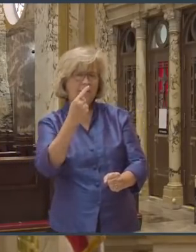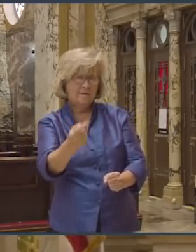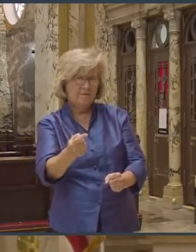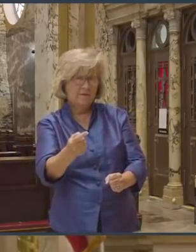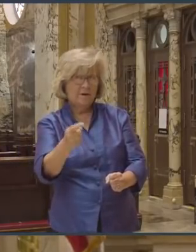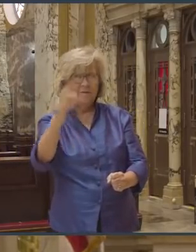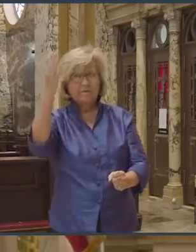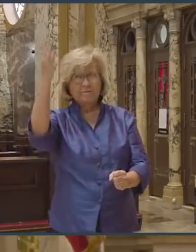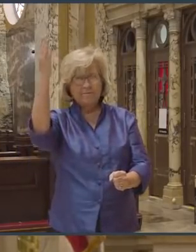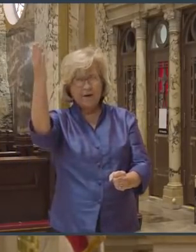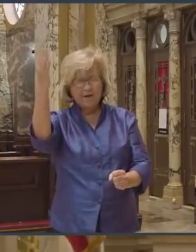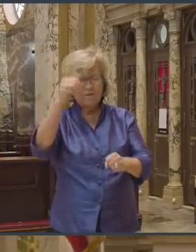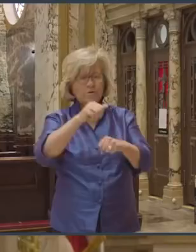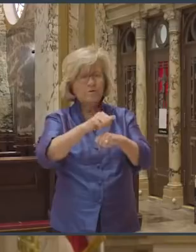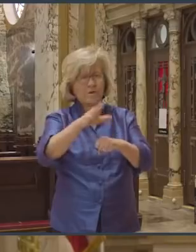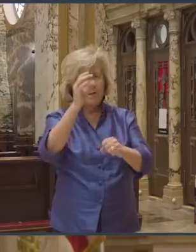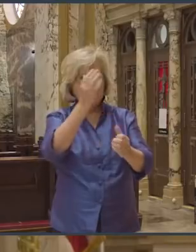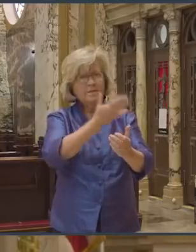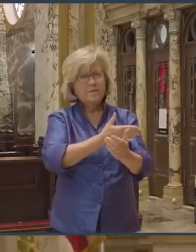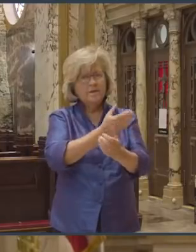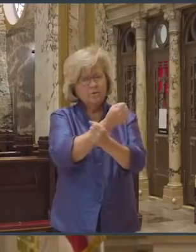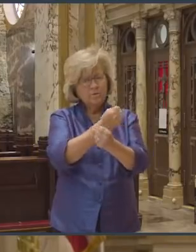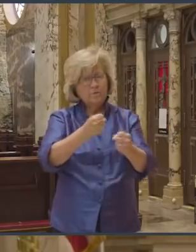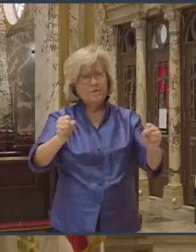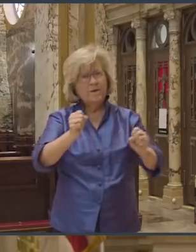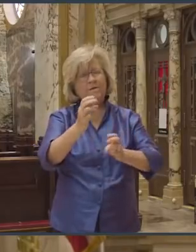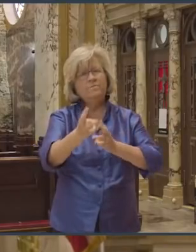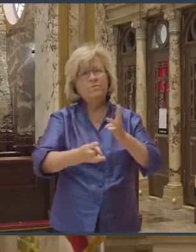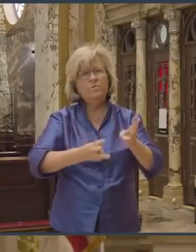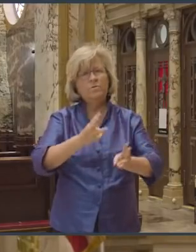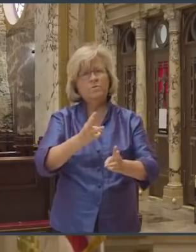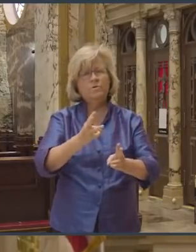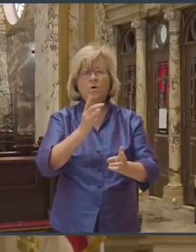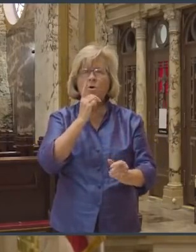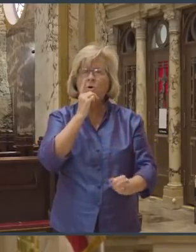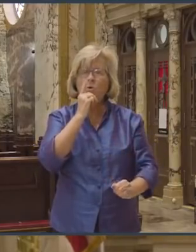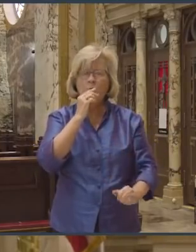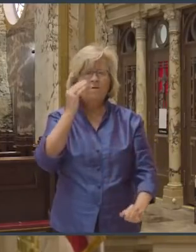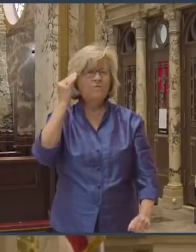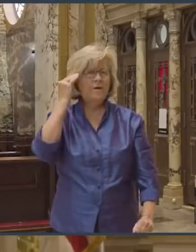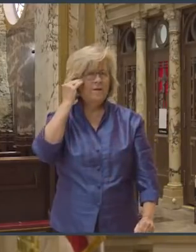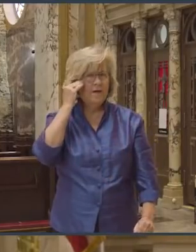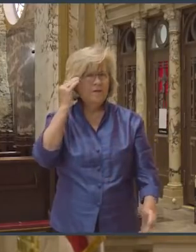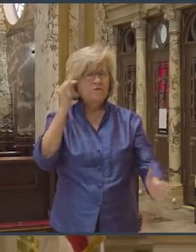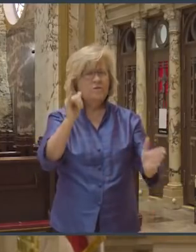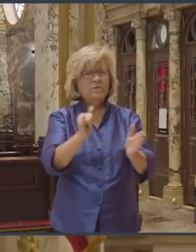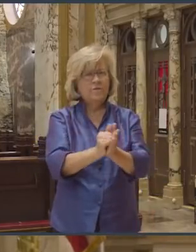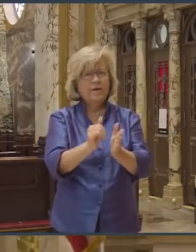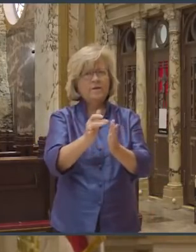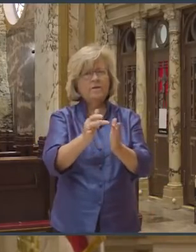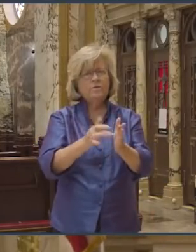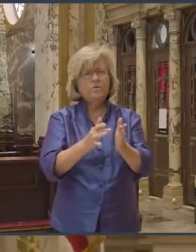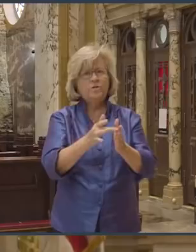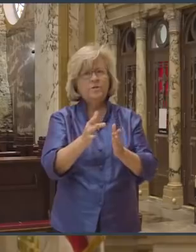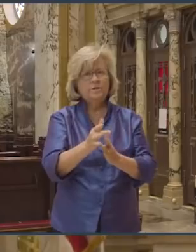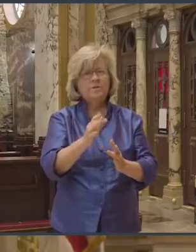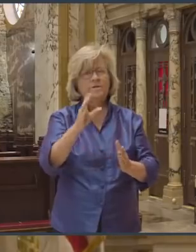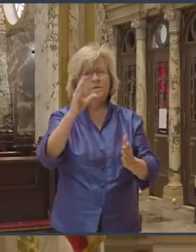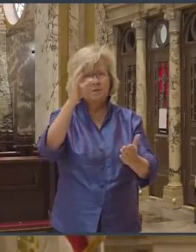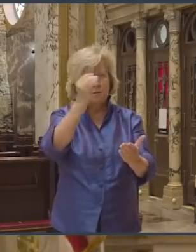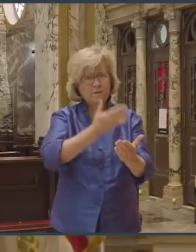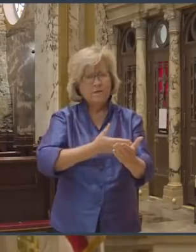Son as the Savior of the world. Whoever acknowledges that Jesus is the Son of